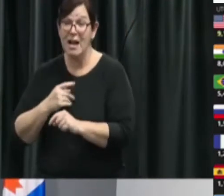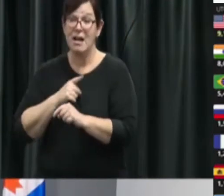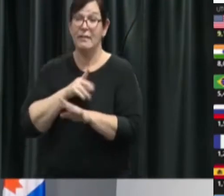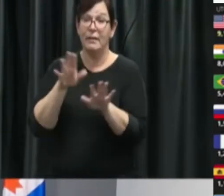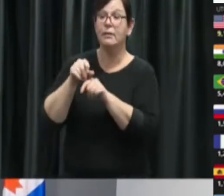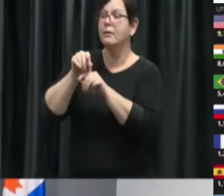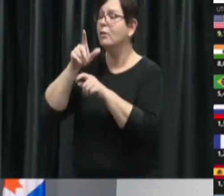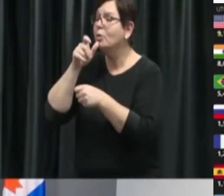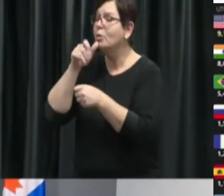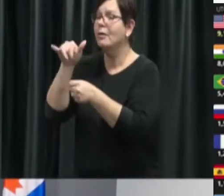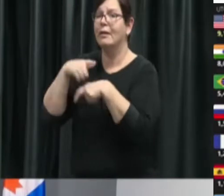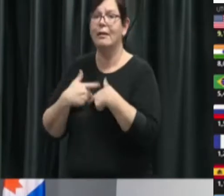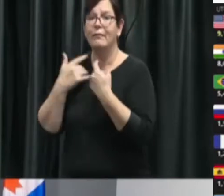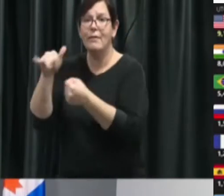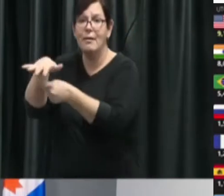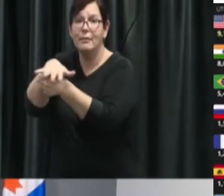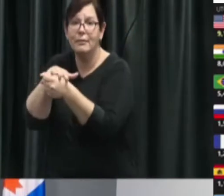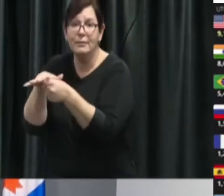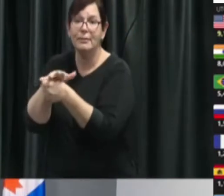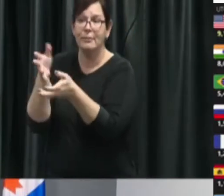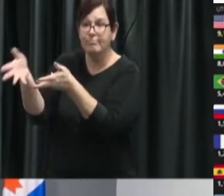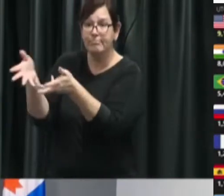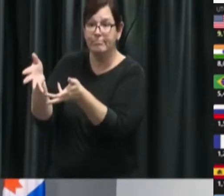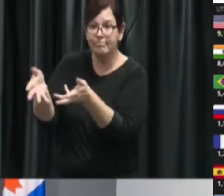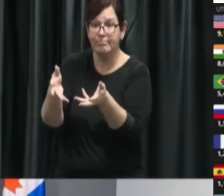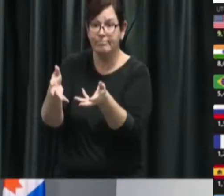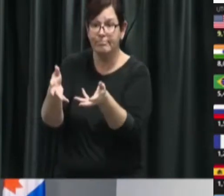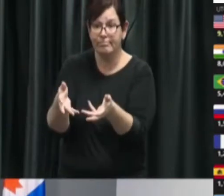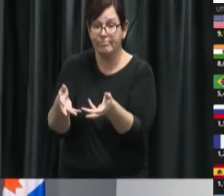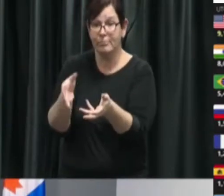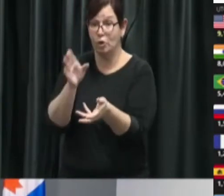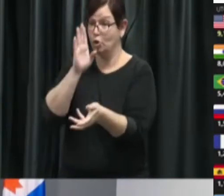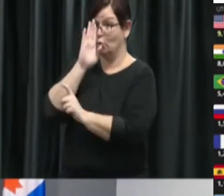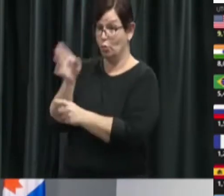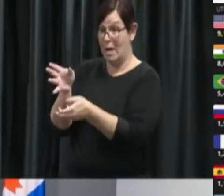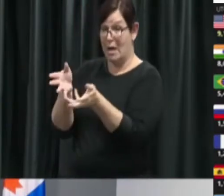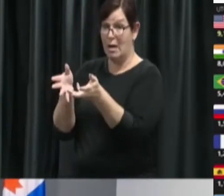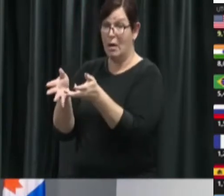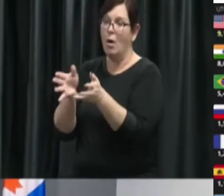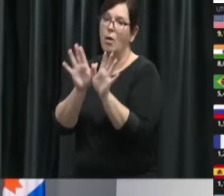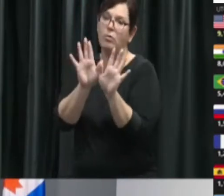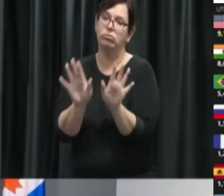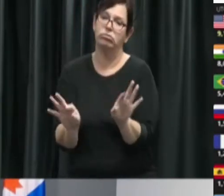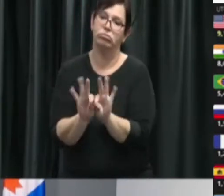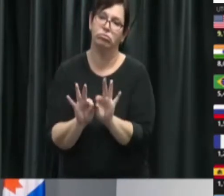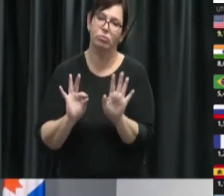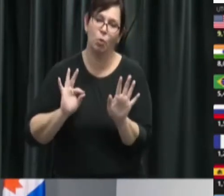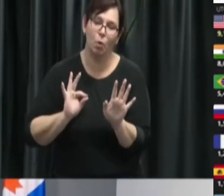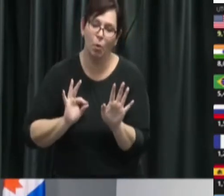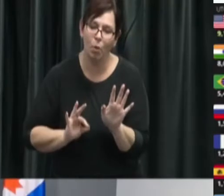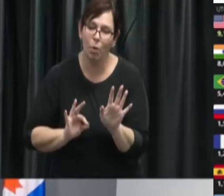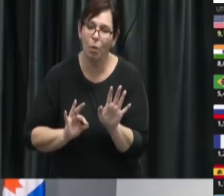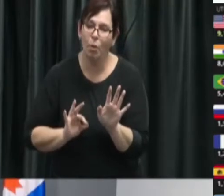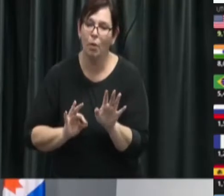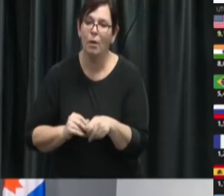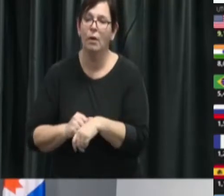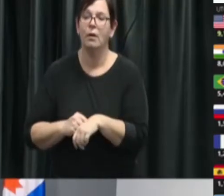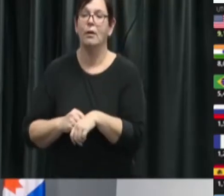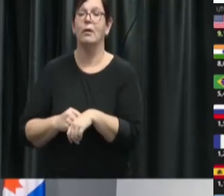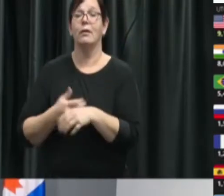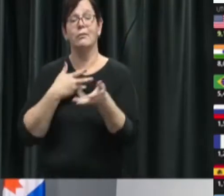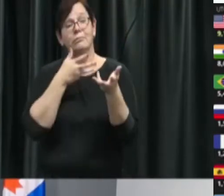Direct interaction is also very important. 2 ways we interact with people in the Northwest and elsewhere are